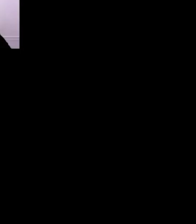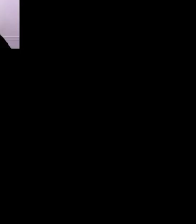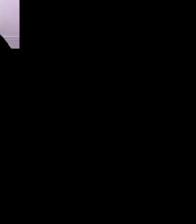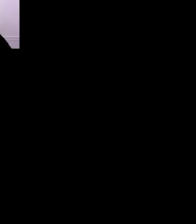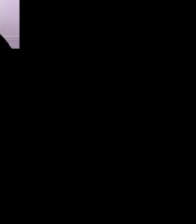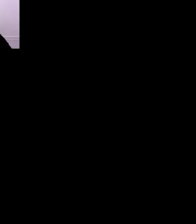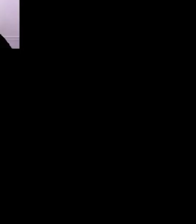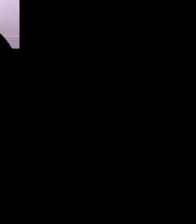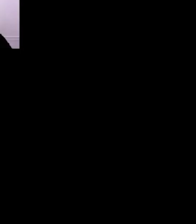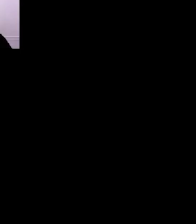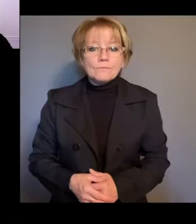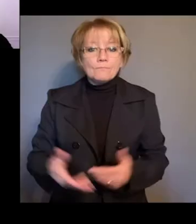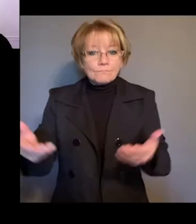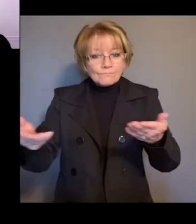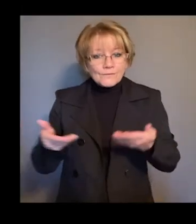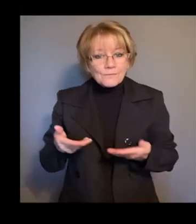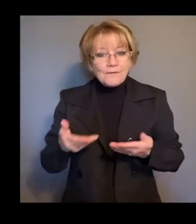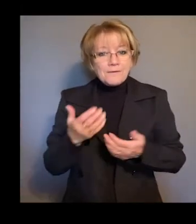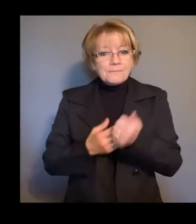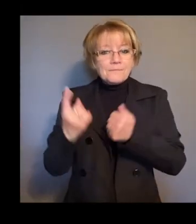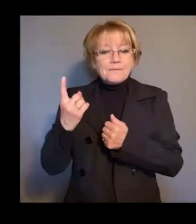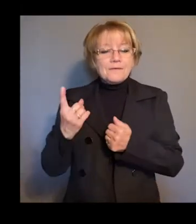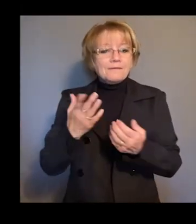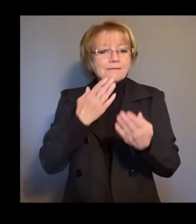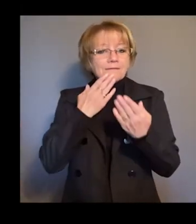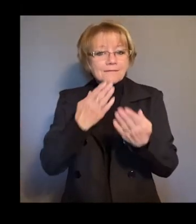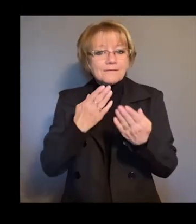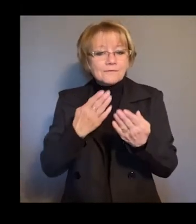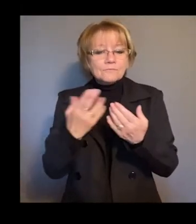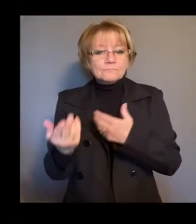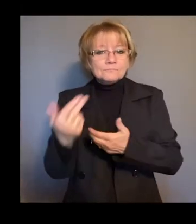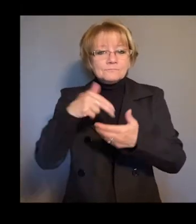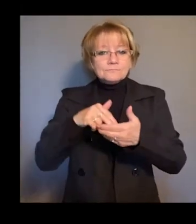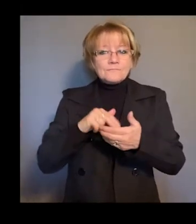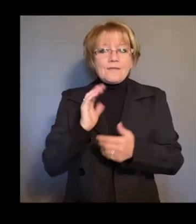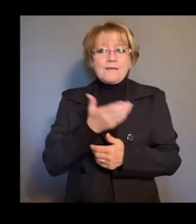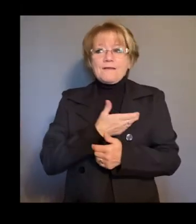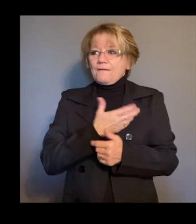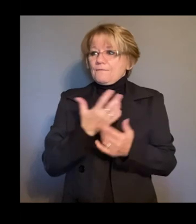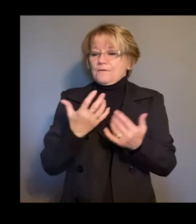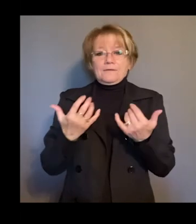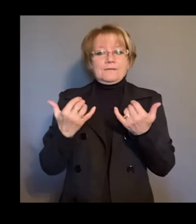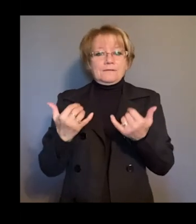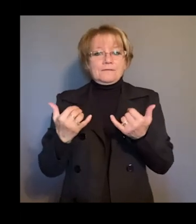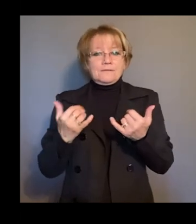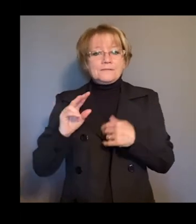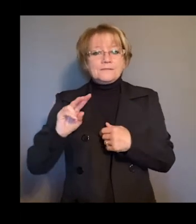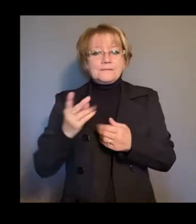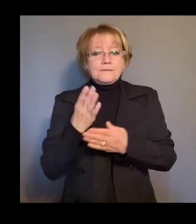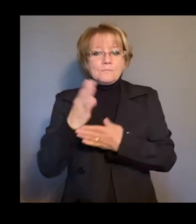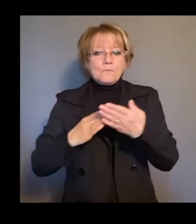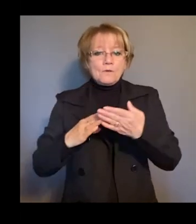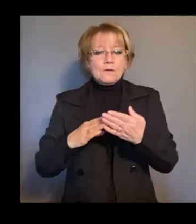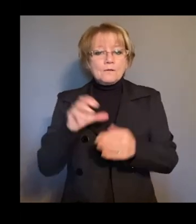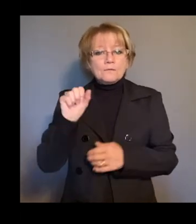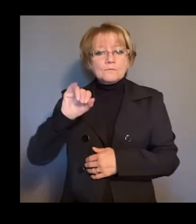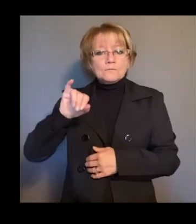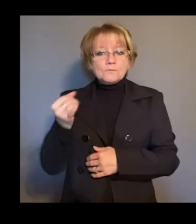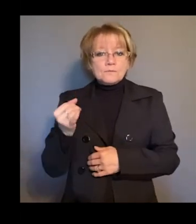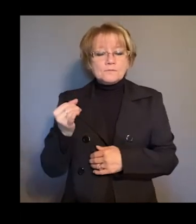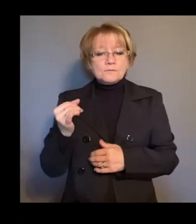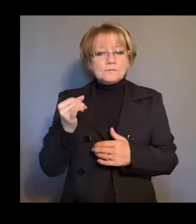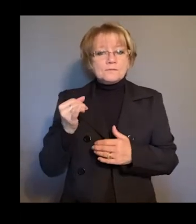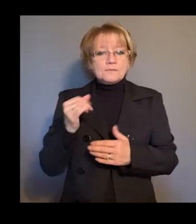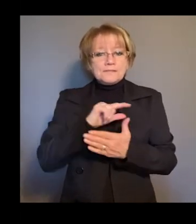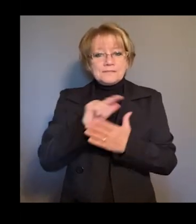Welcome everyone, and thank you again for coming to our next part of our social justice series, our part two of